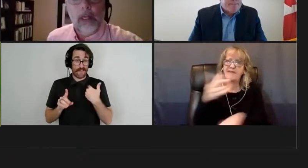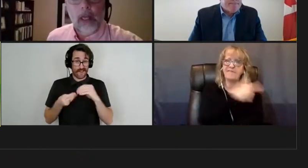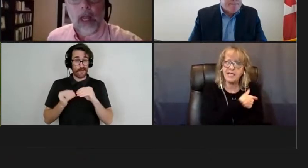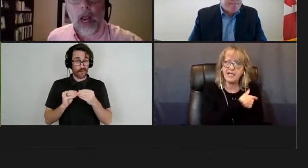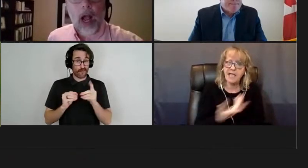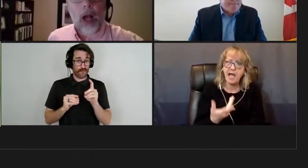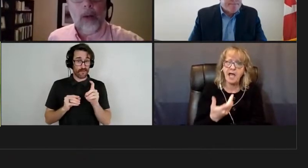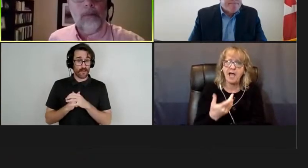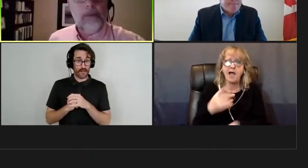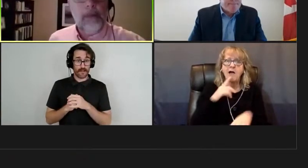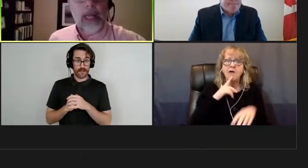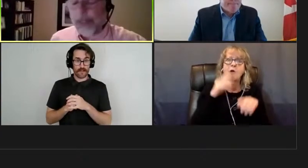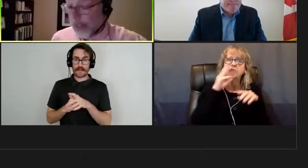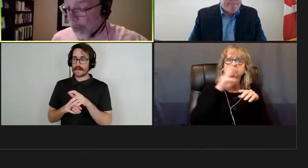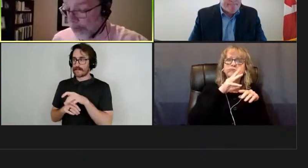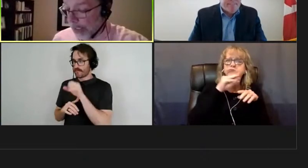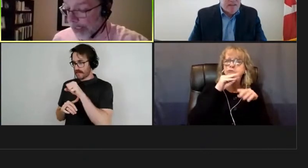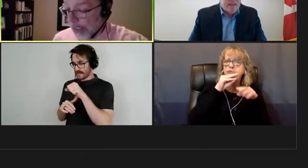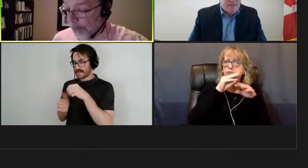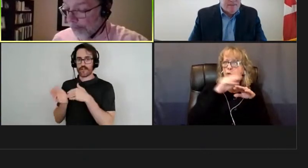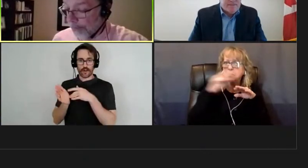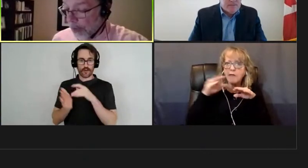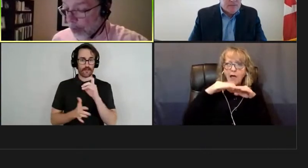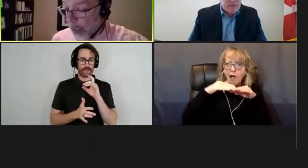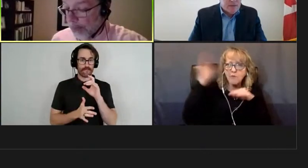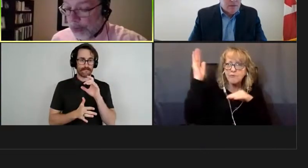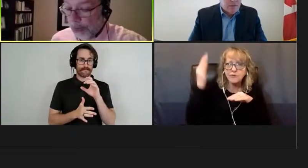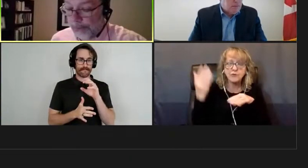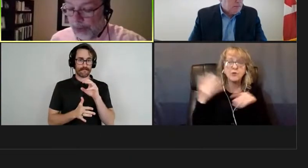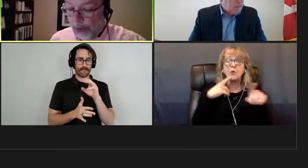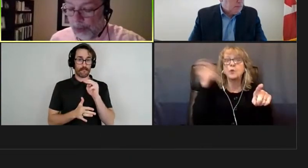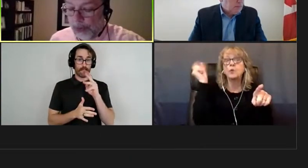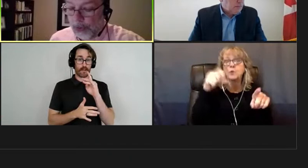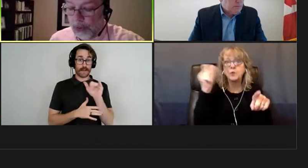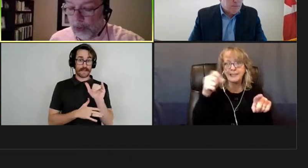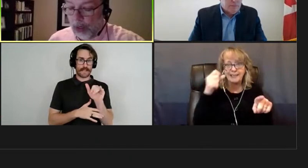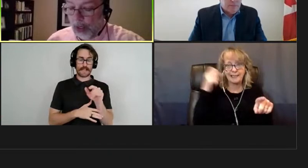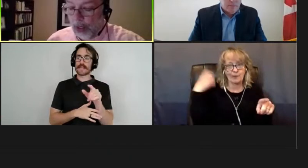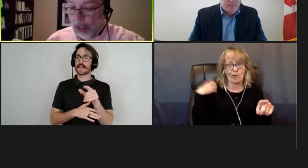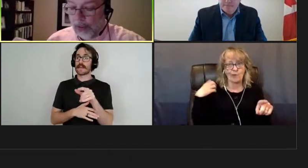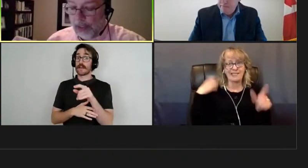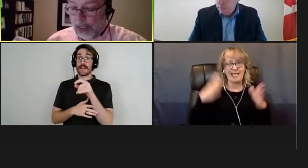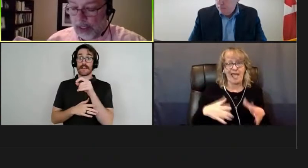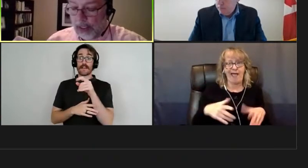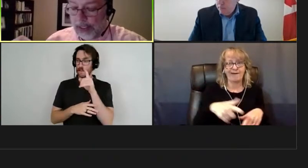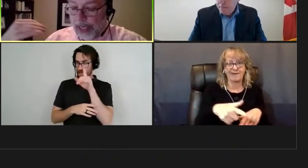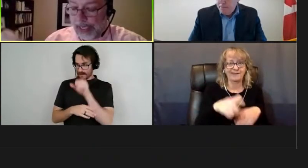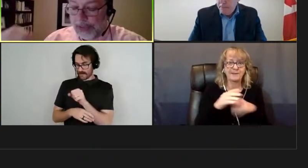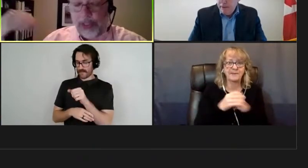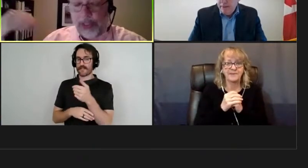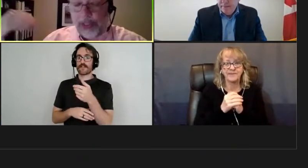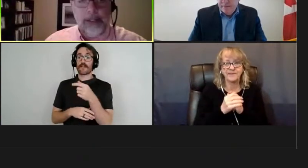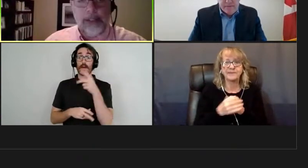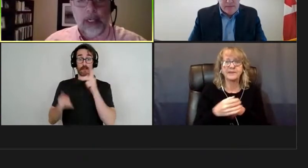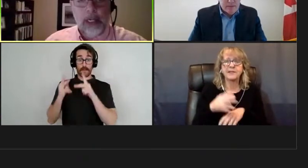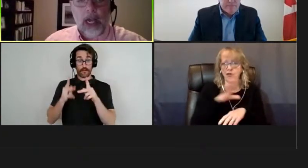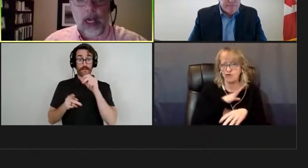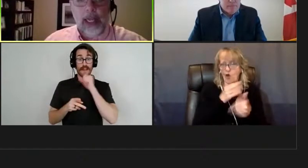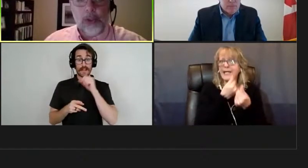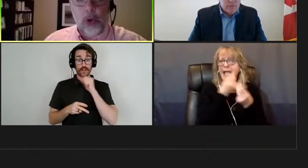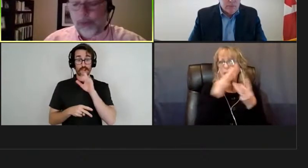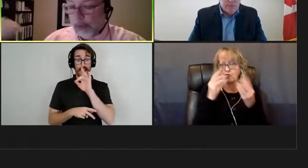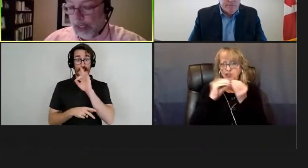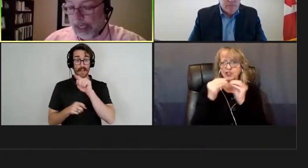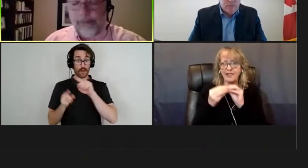numbers? Yes, Councillor, I can give you a few. So for those who are in their 80s and 90s,